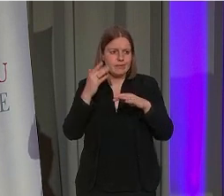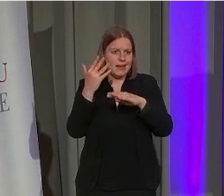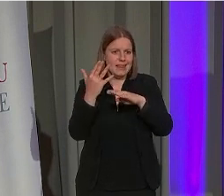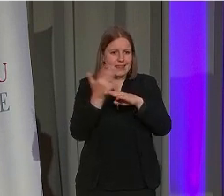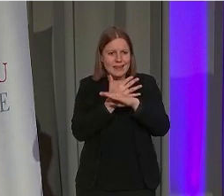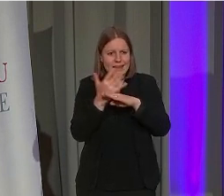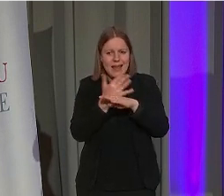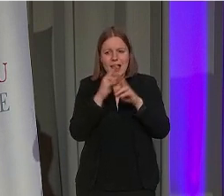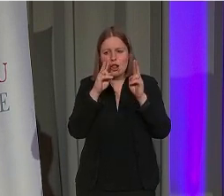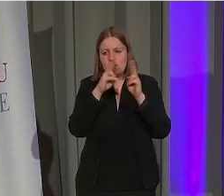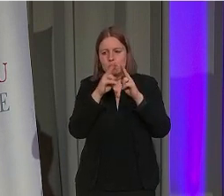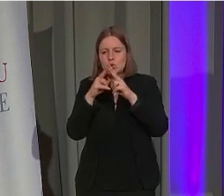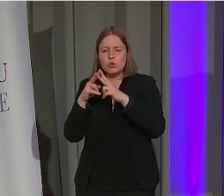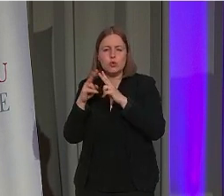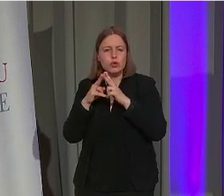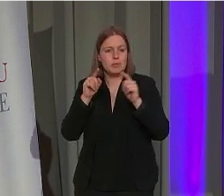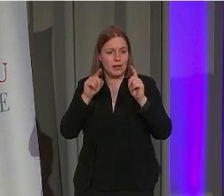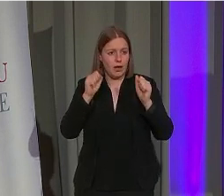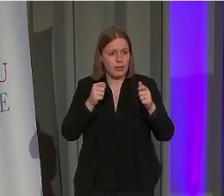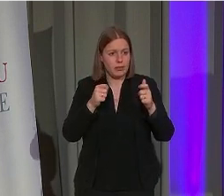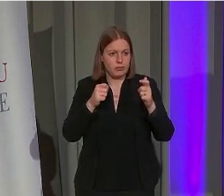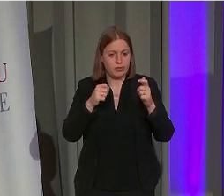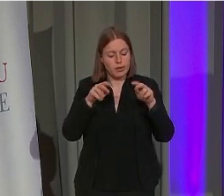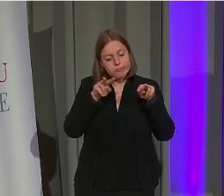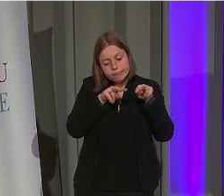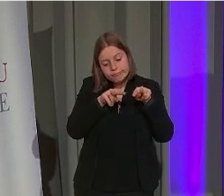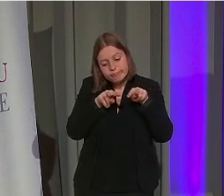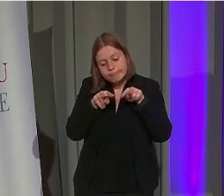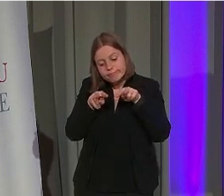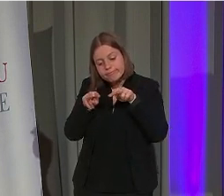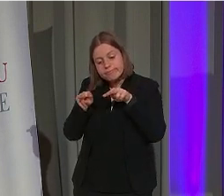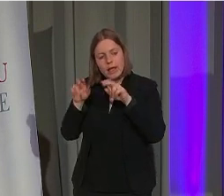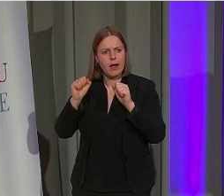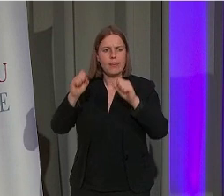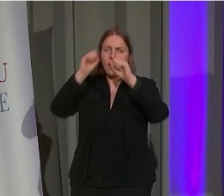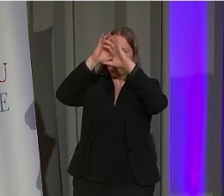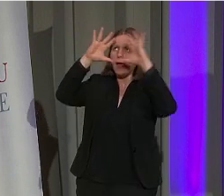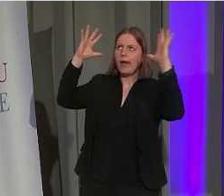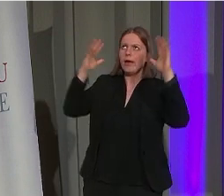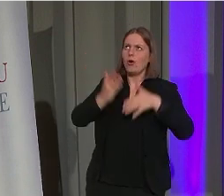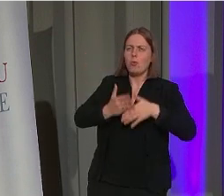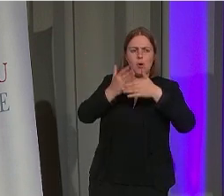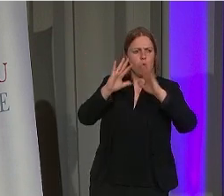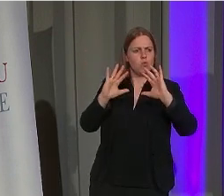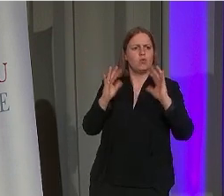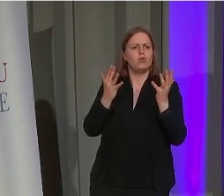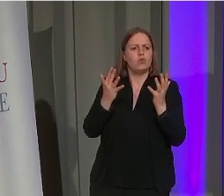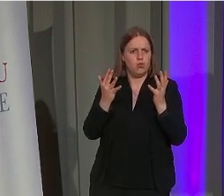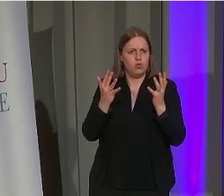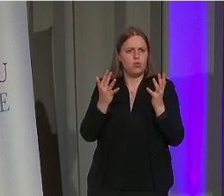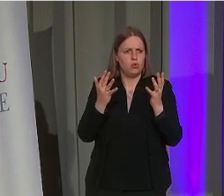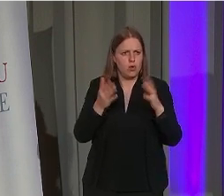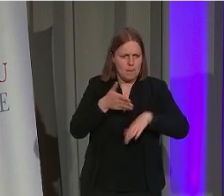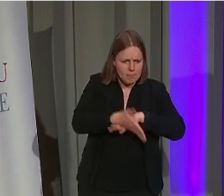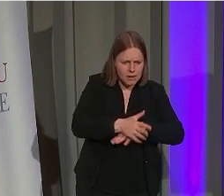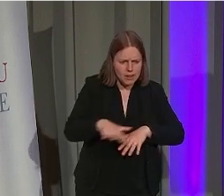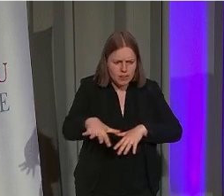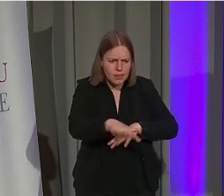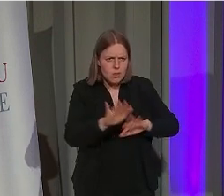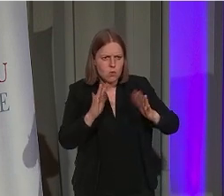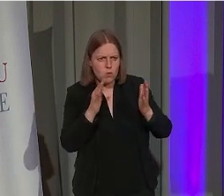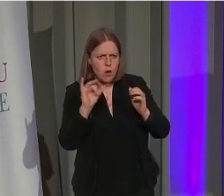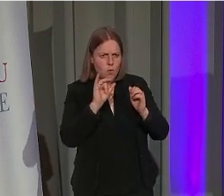Bruges.be to do a kind of virtual visit to the Gruuthuuse Museum, so that they can